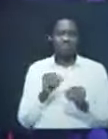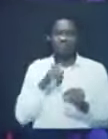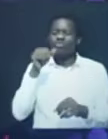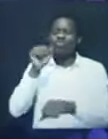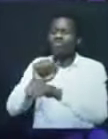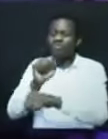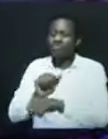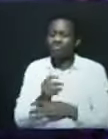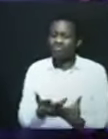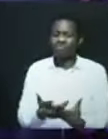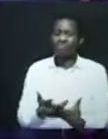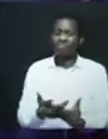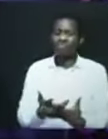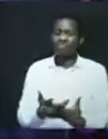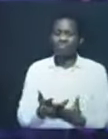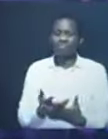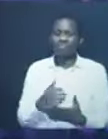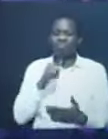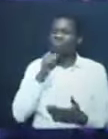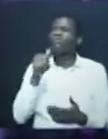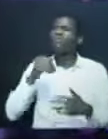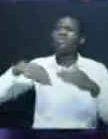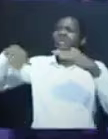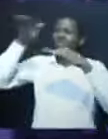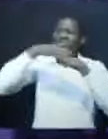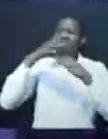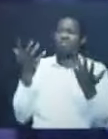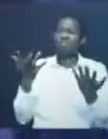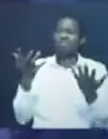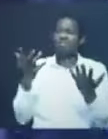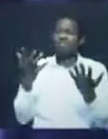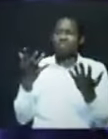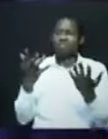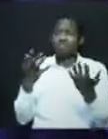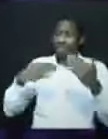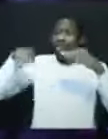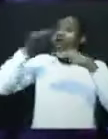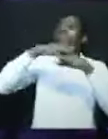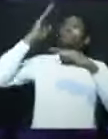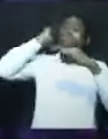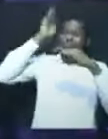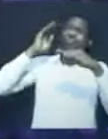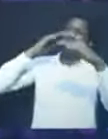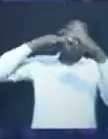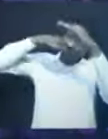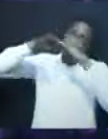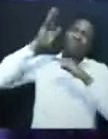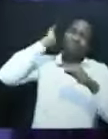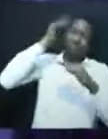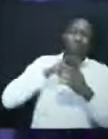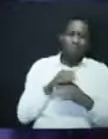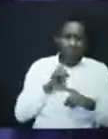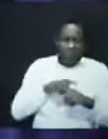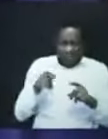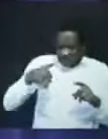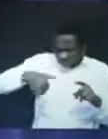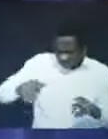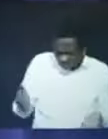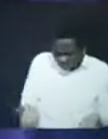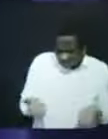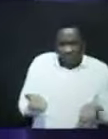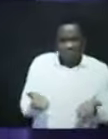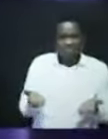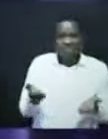job. Not even heaven. We will go there. But once we are here, heaven is not